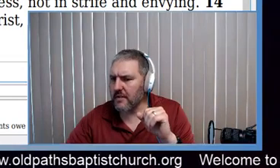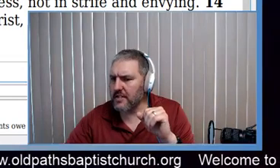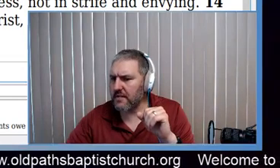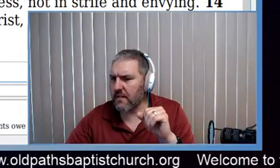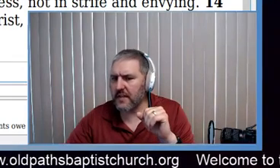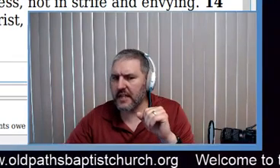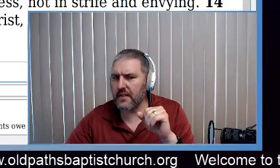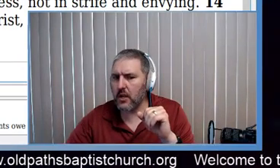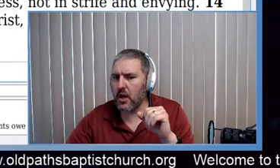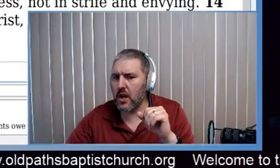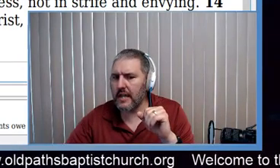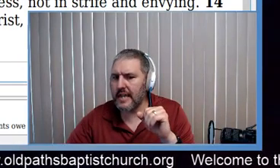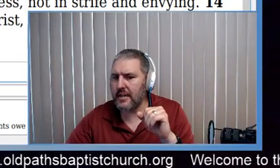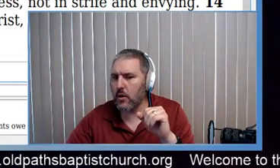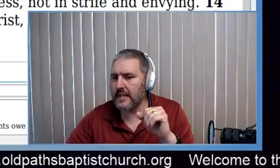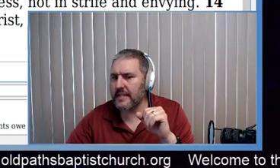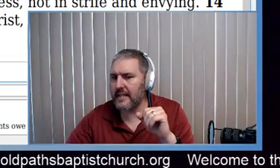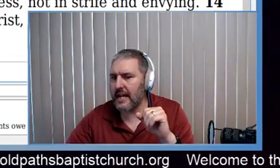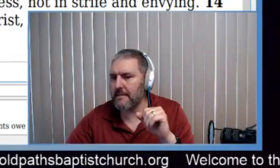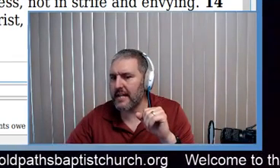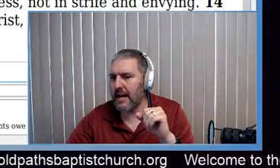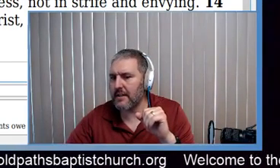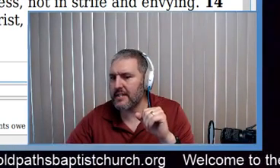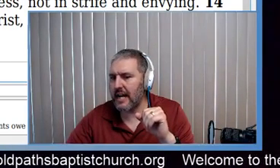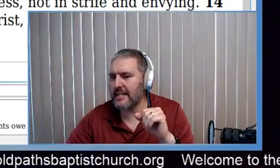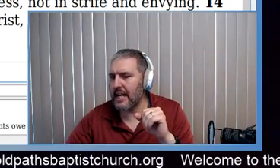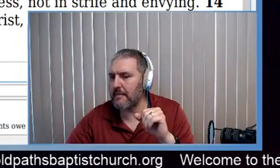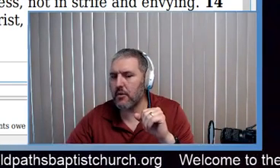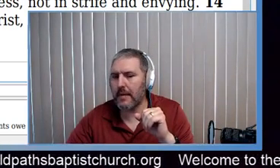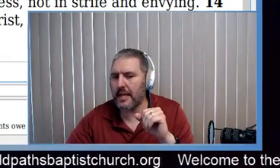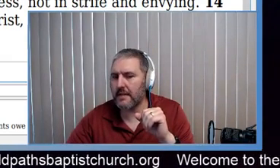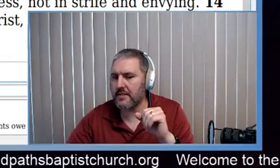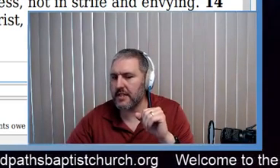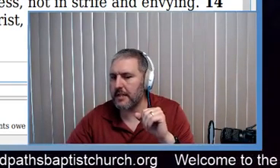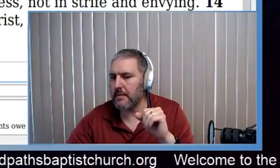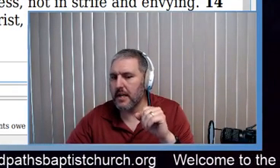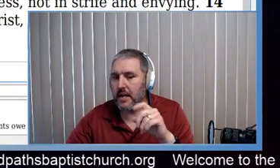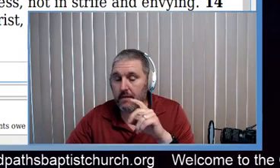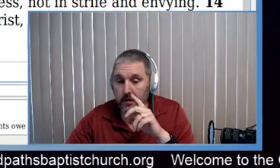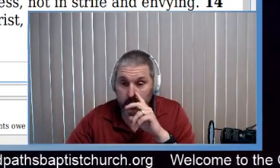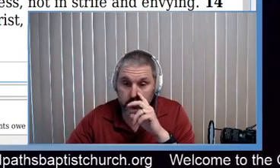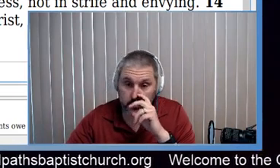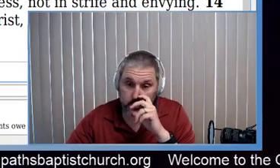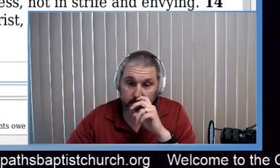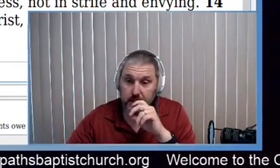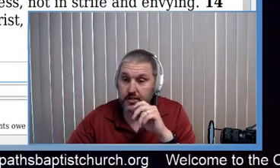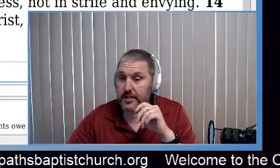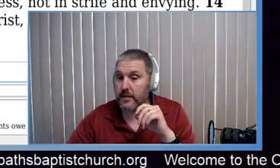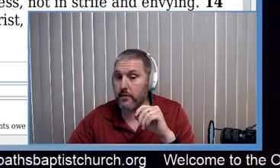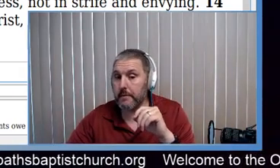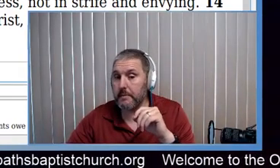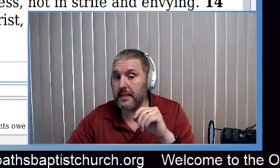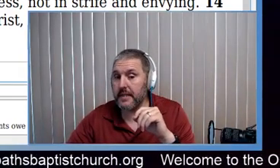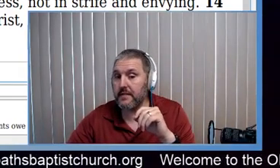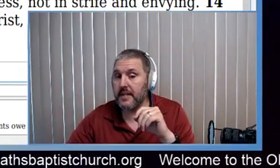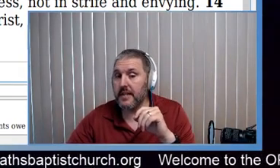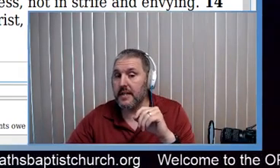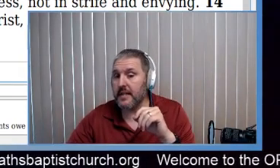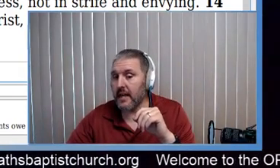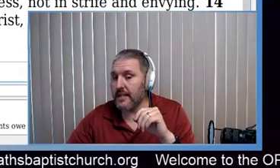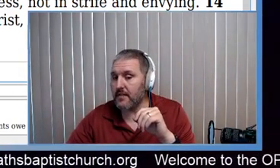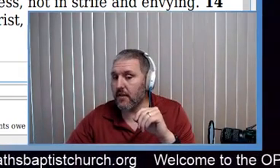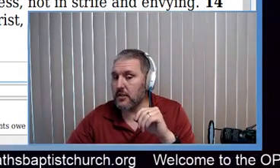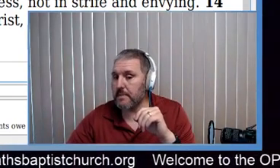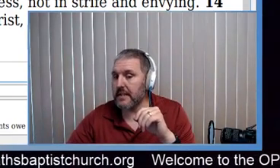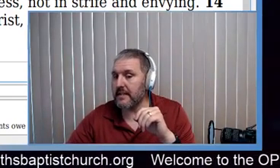Therefore, love is the fulfilling of the law, and that knowing the time, that now it is high time to awake out of sleep. For now is our salvation nearer than when we believed.